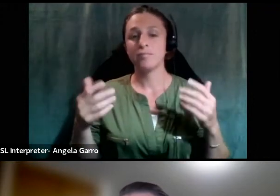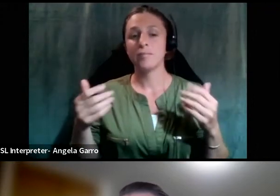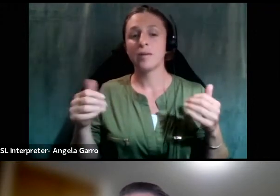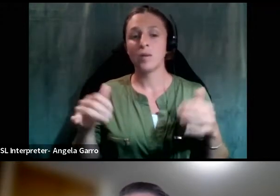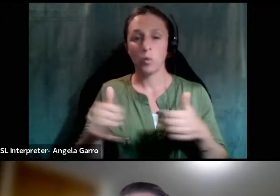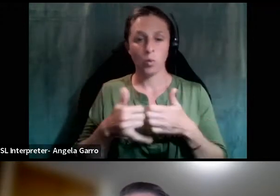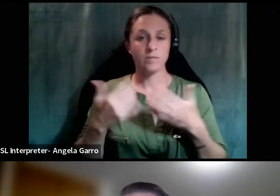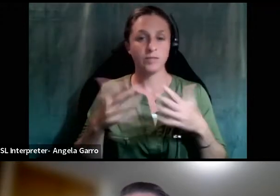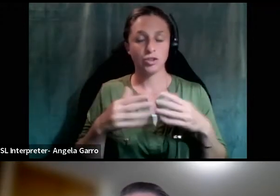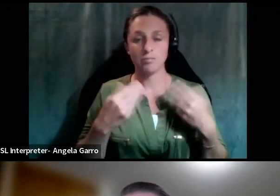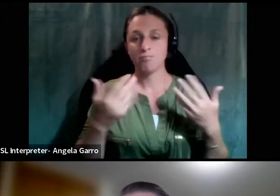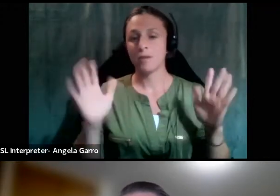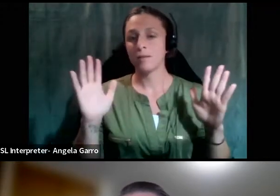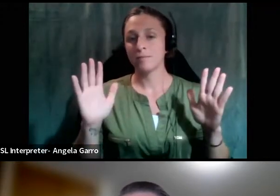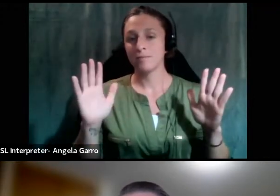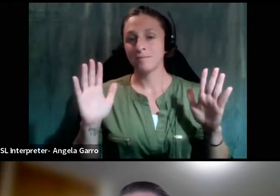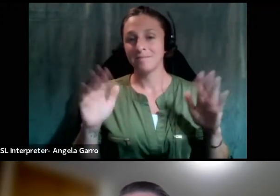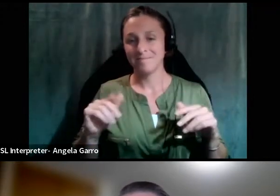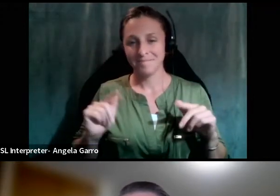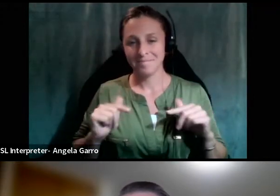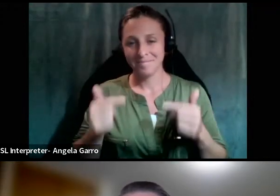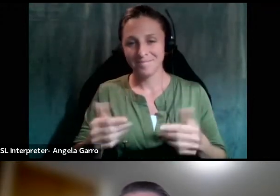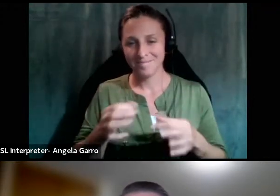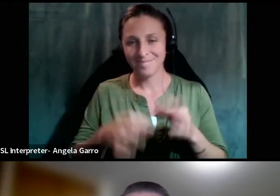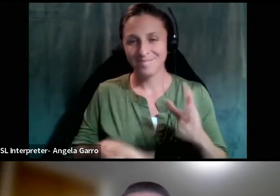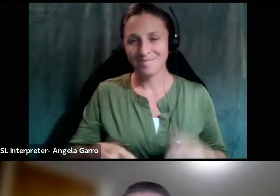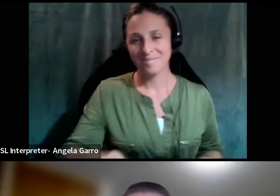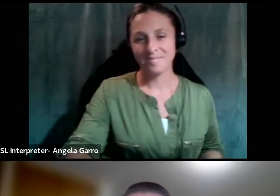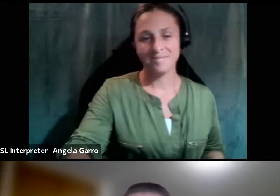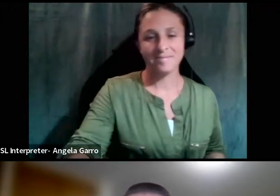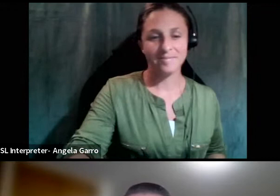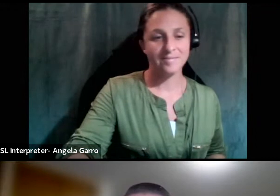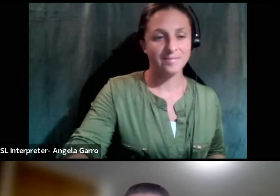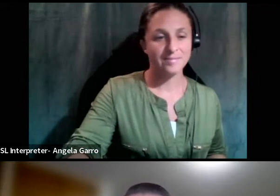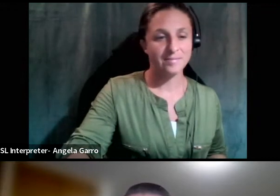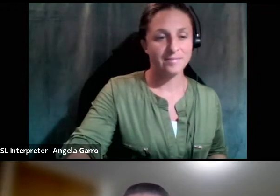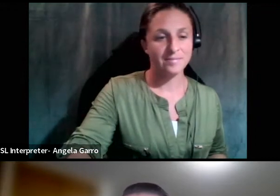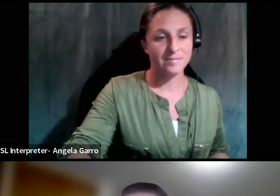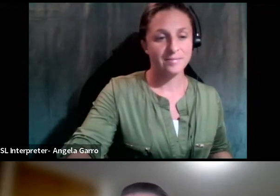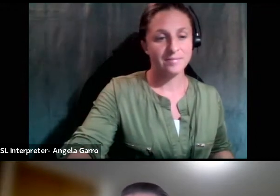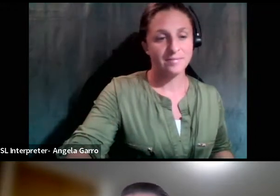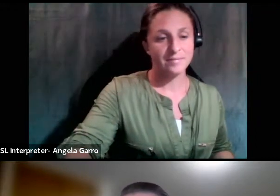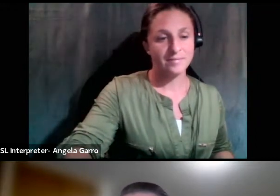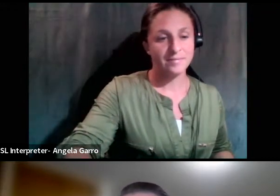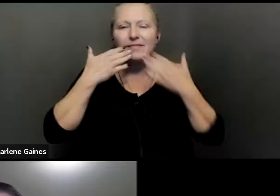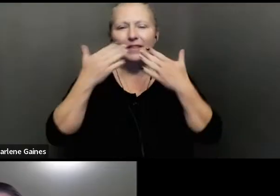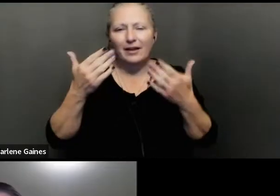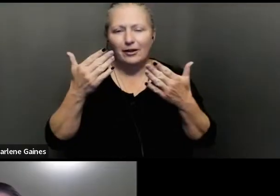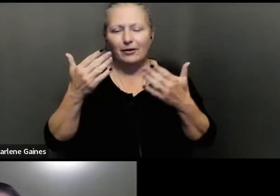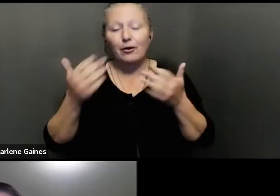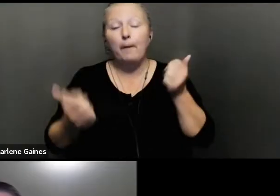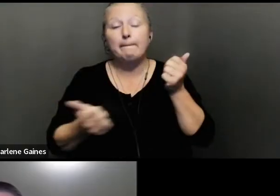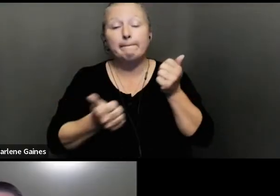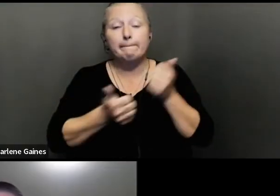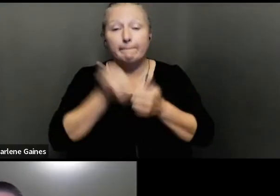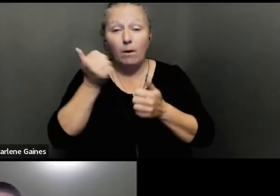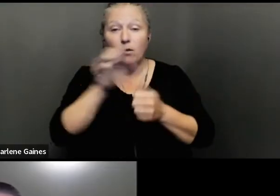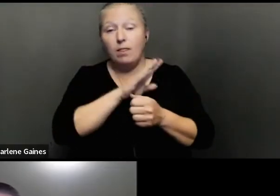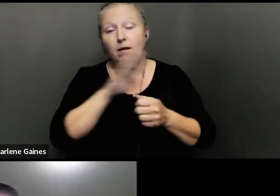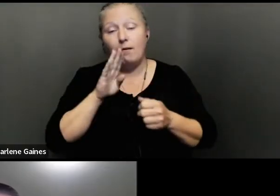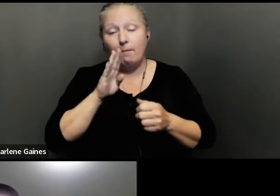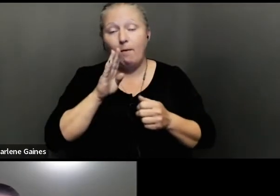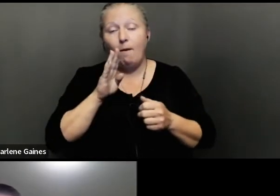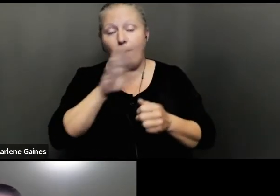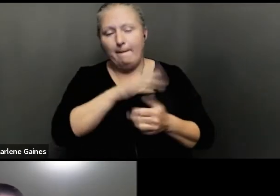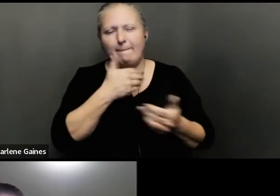done. So next. Thank you. As most of the board members were